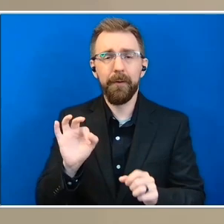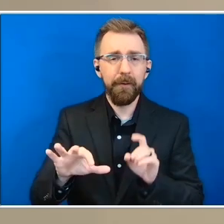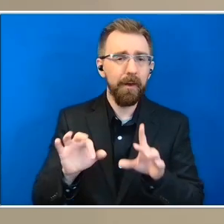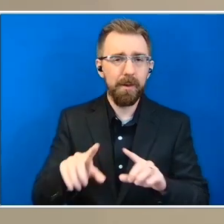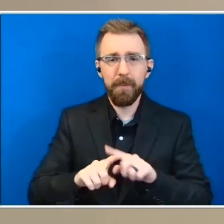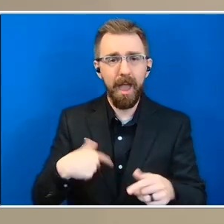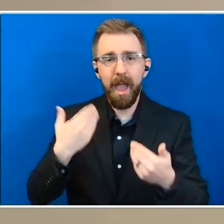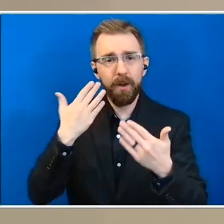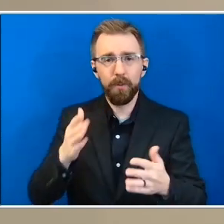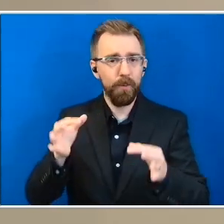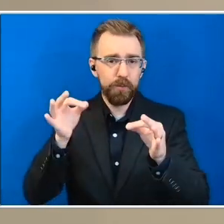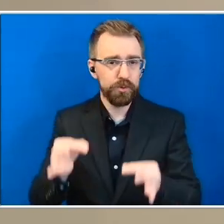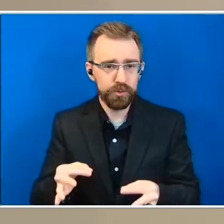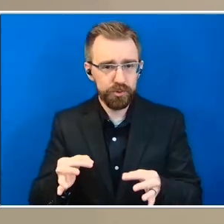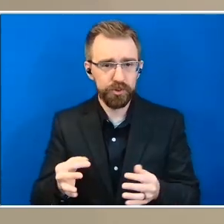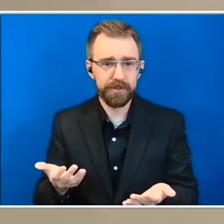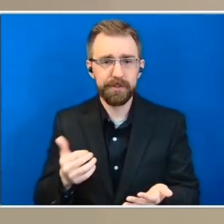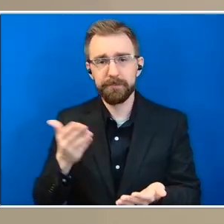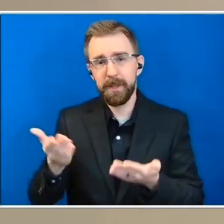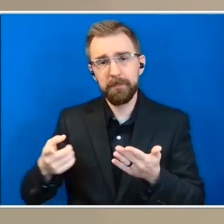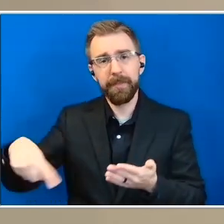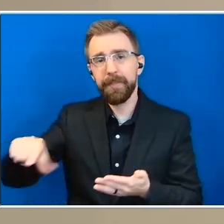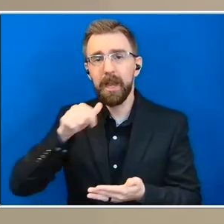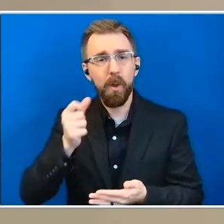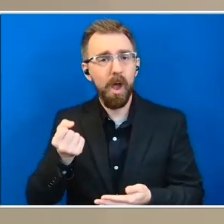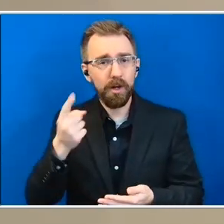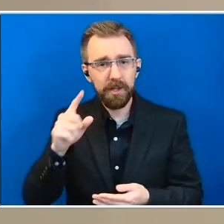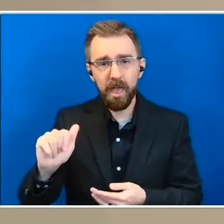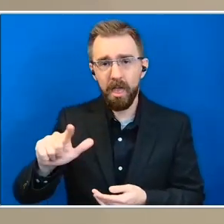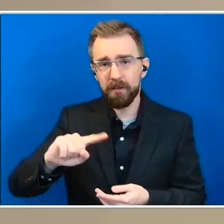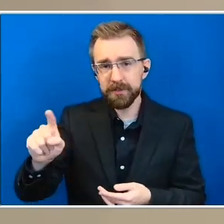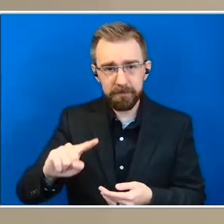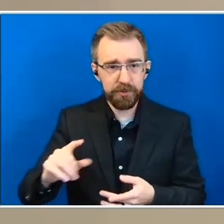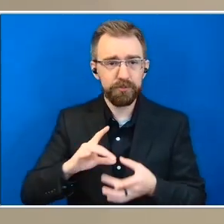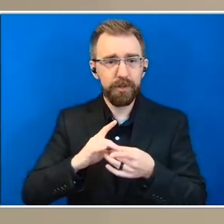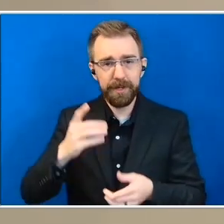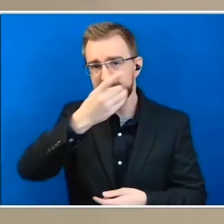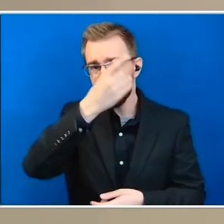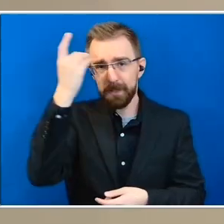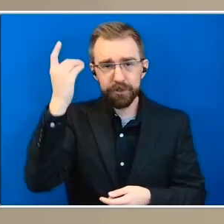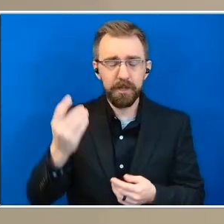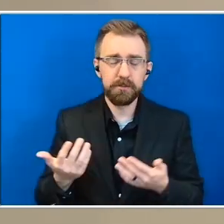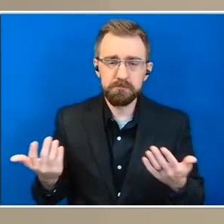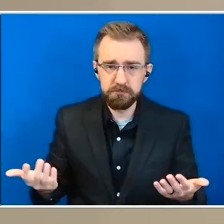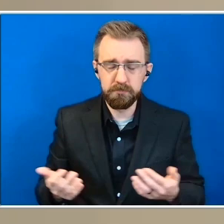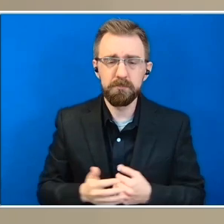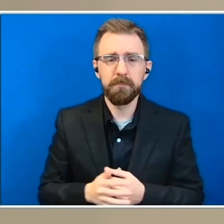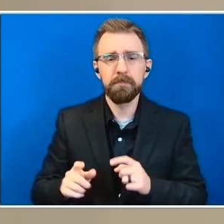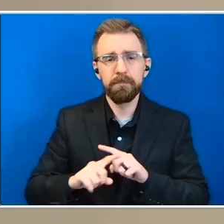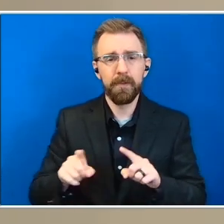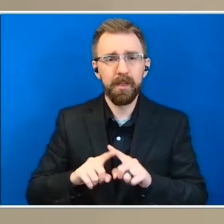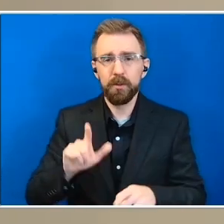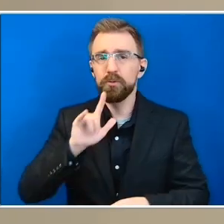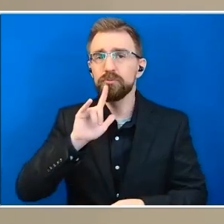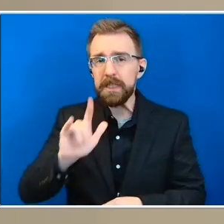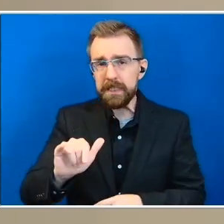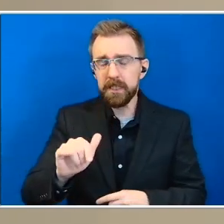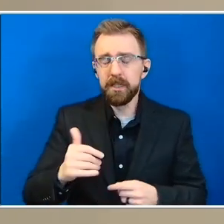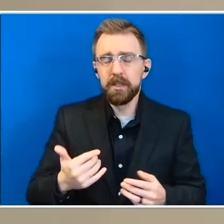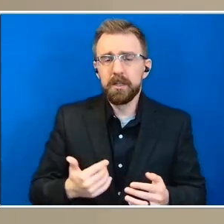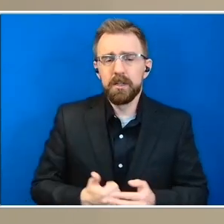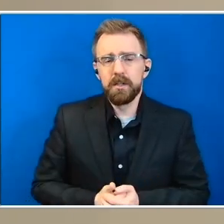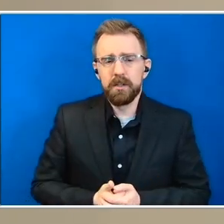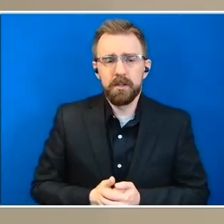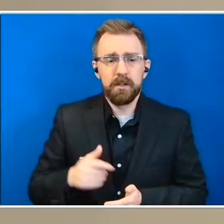understanding Alzheimer's and related dementias. But the reality is, if my